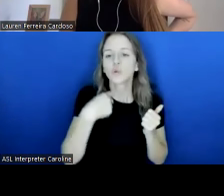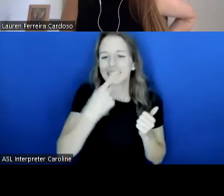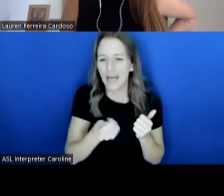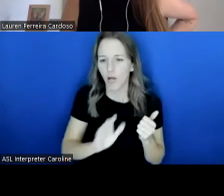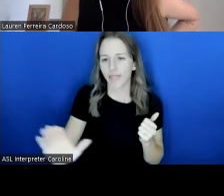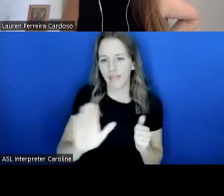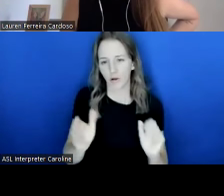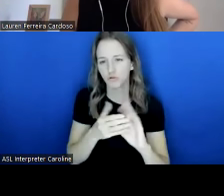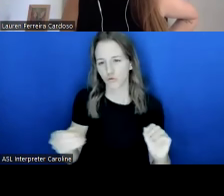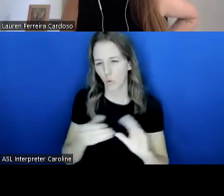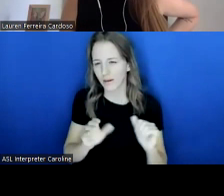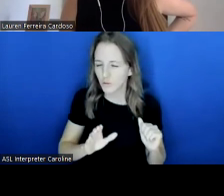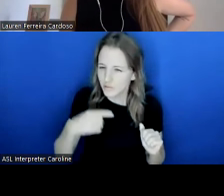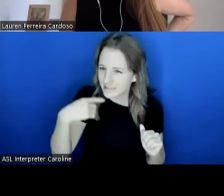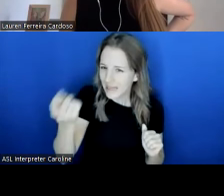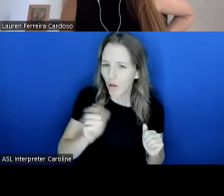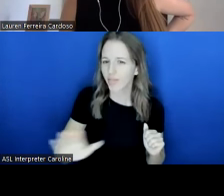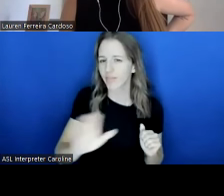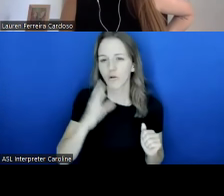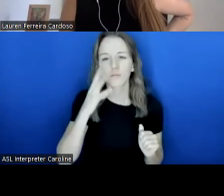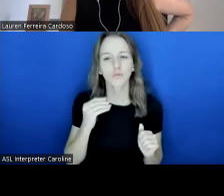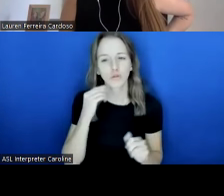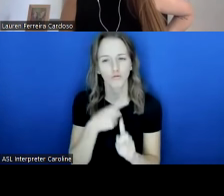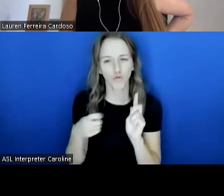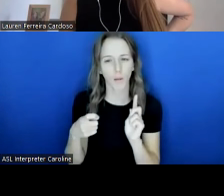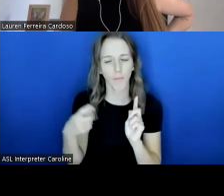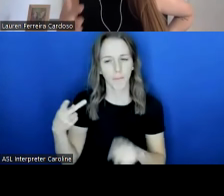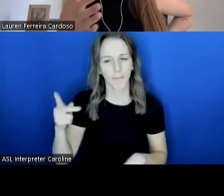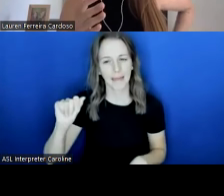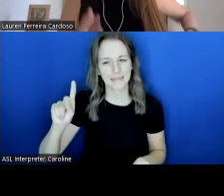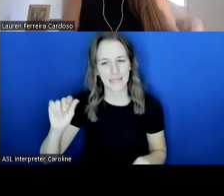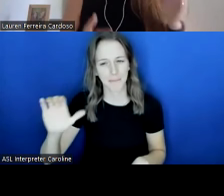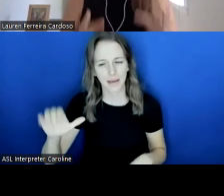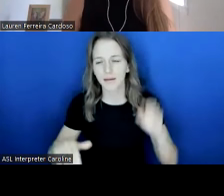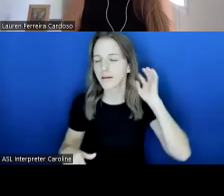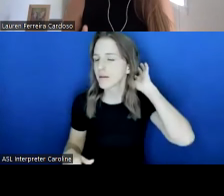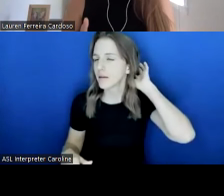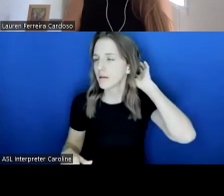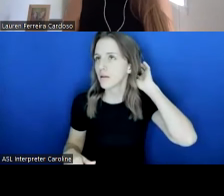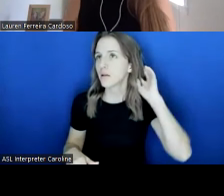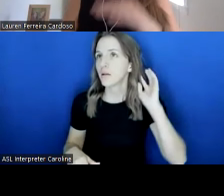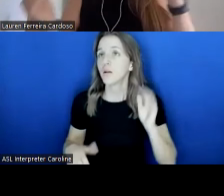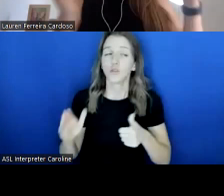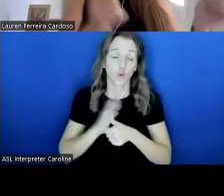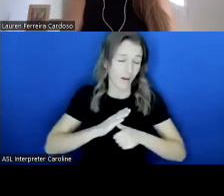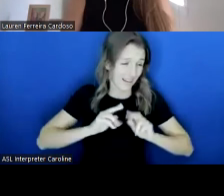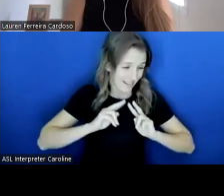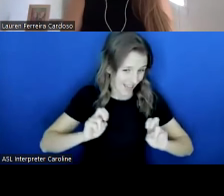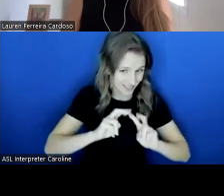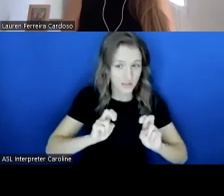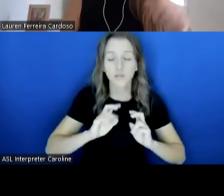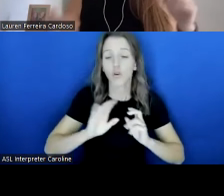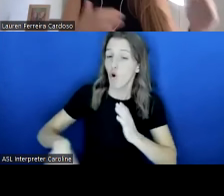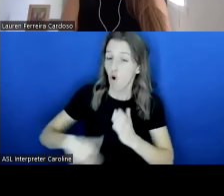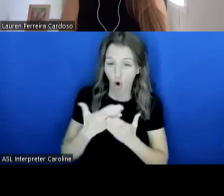their experience during the pandemic. And being able to do the analysis and get all of that information back